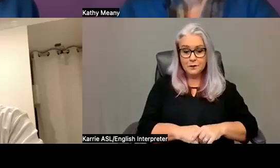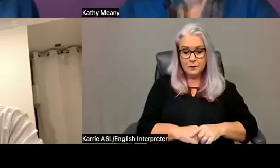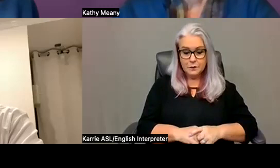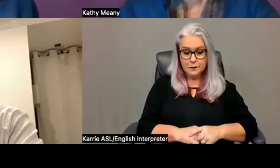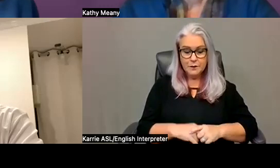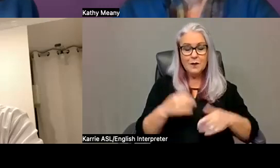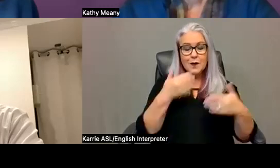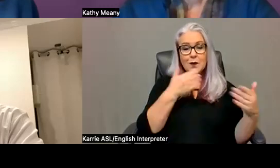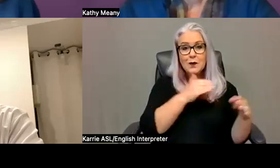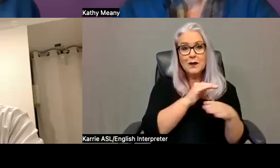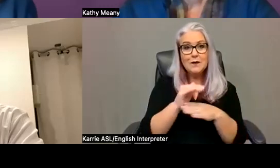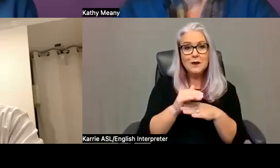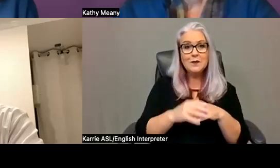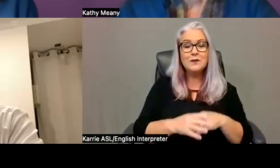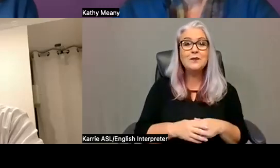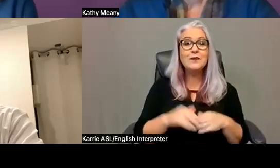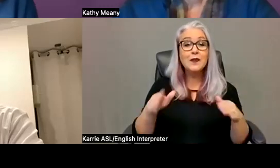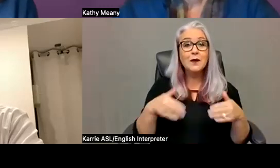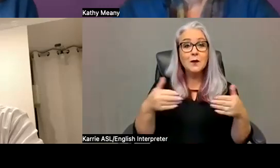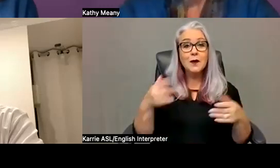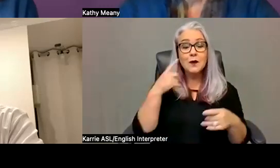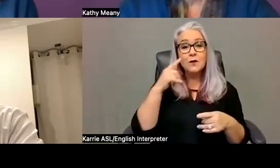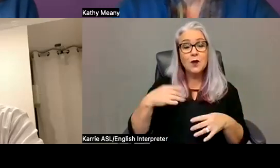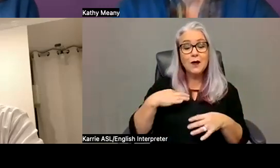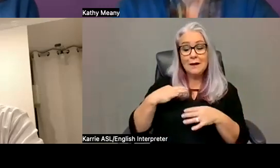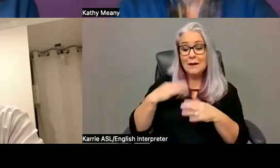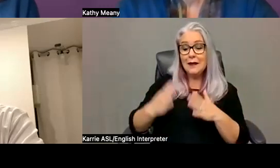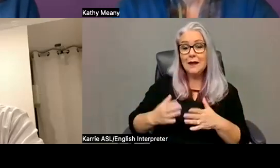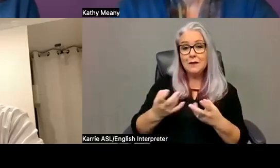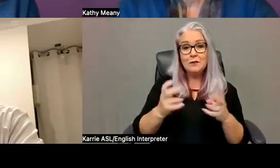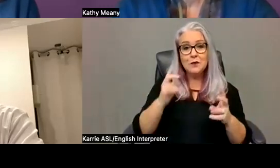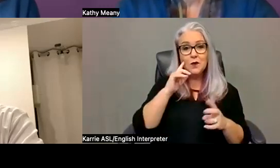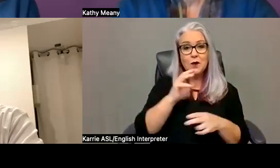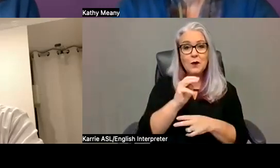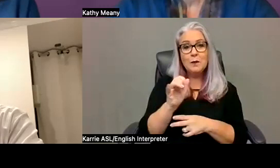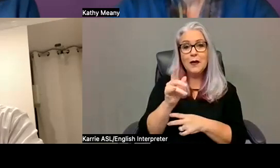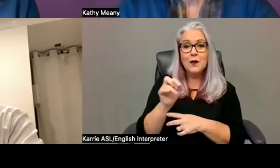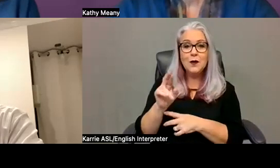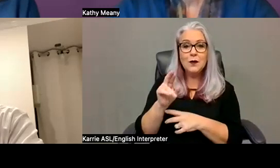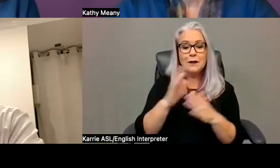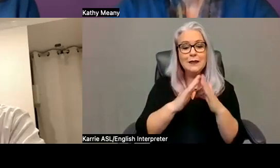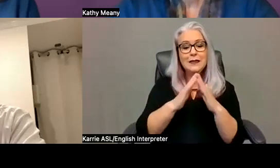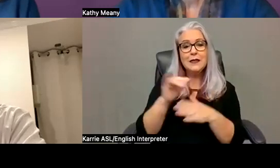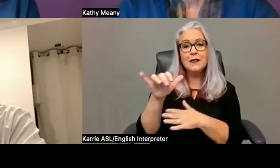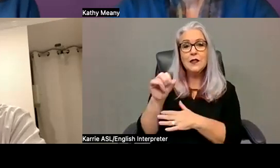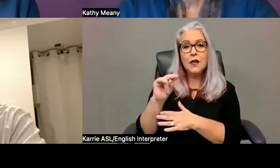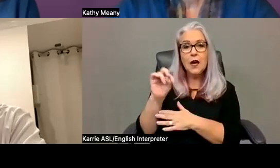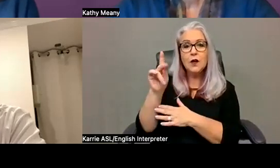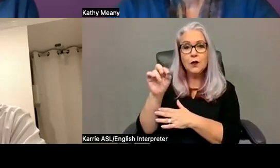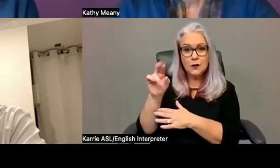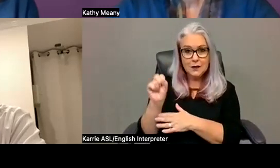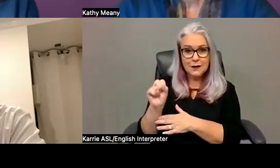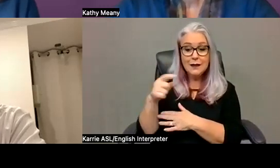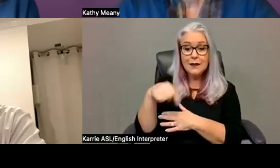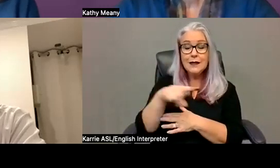Good evening. Welcome to this candidates forum for the mayor of the city of Yonkers. This session is being